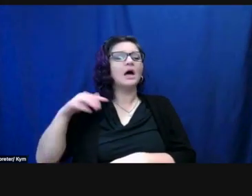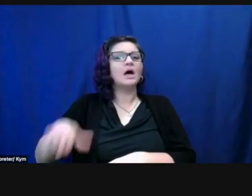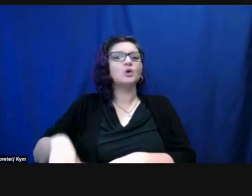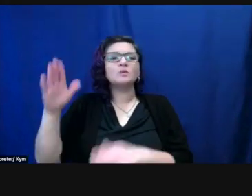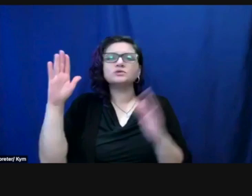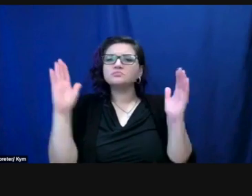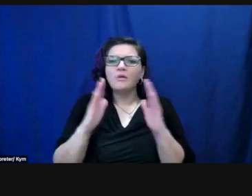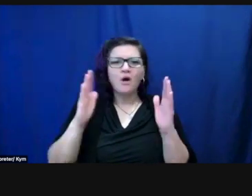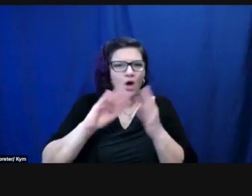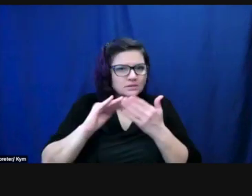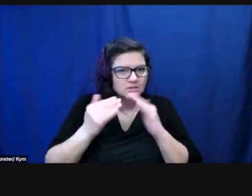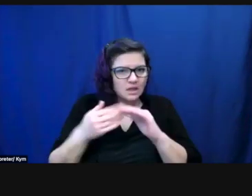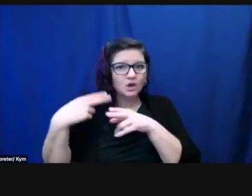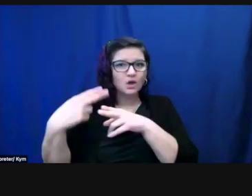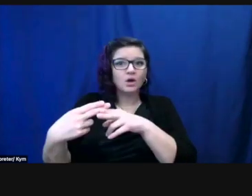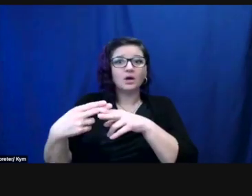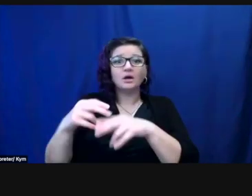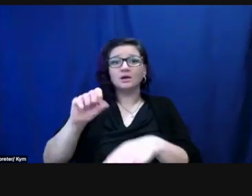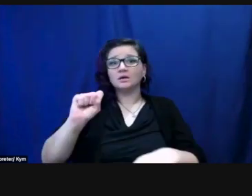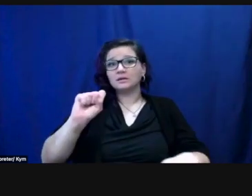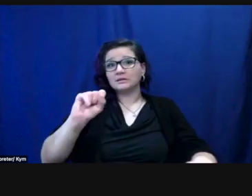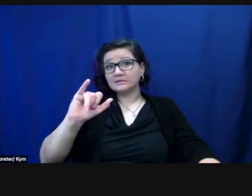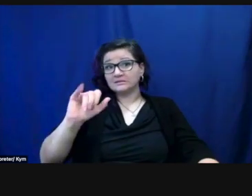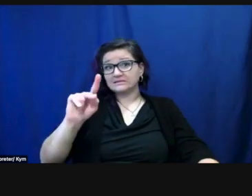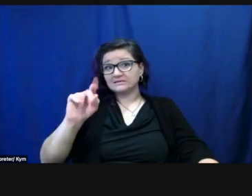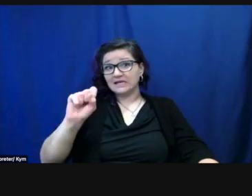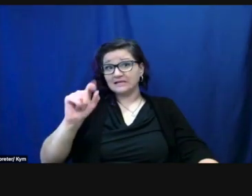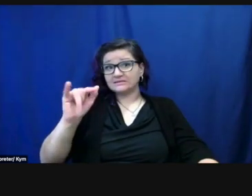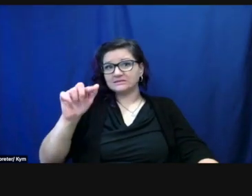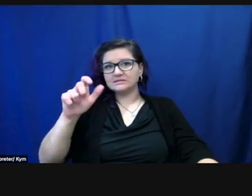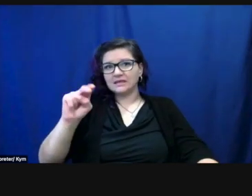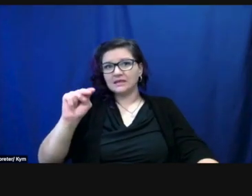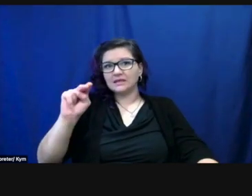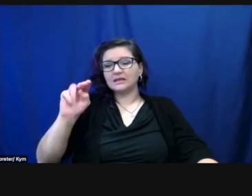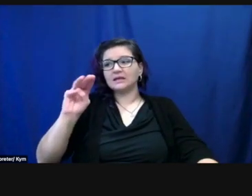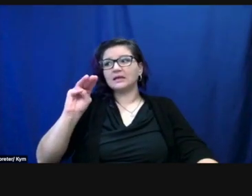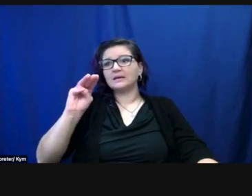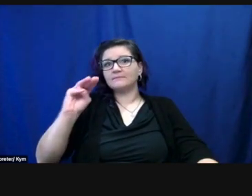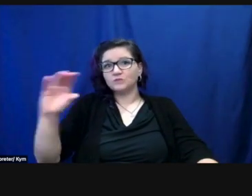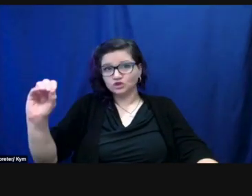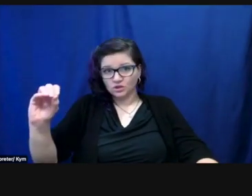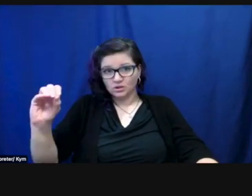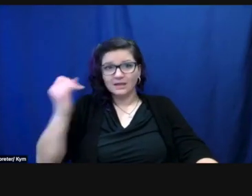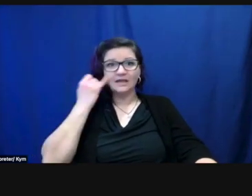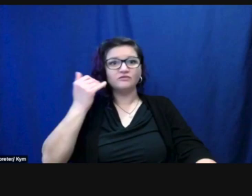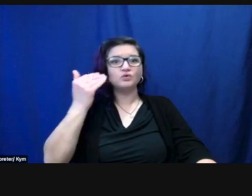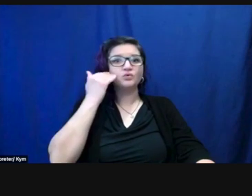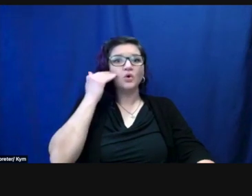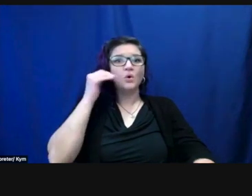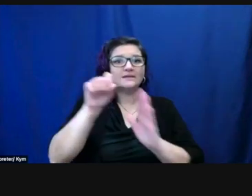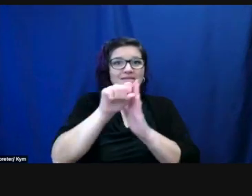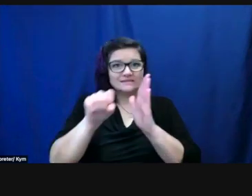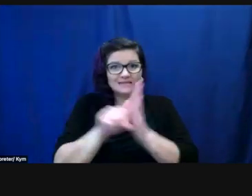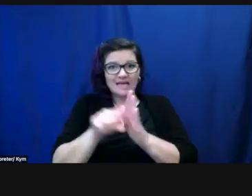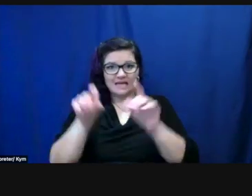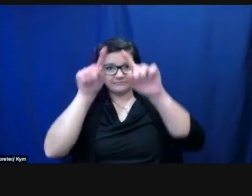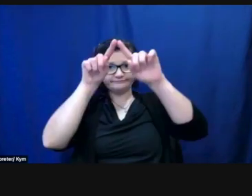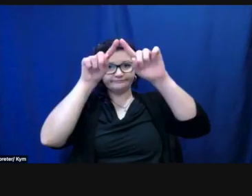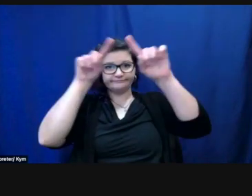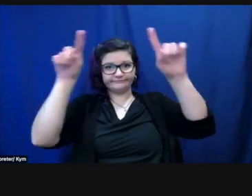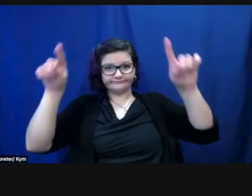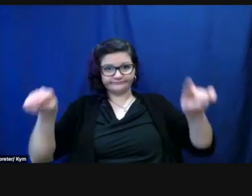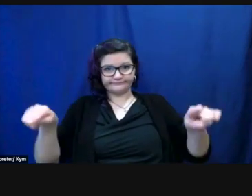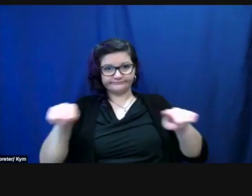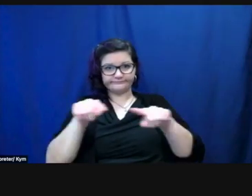small town called Sykeston, Missouri, which is down, if you know the shape of Missouri,